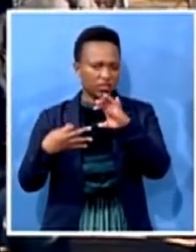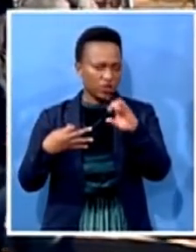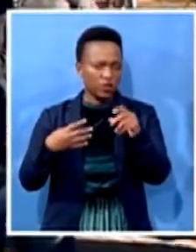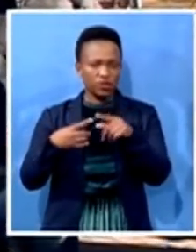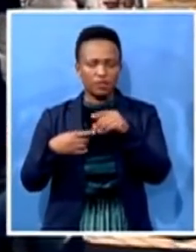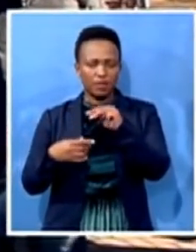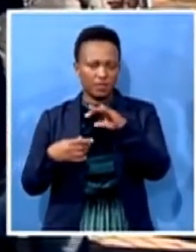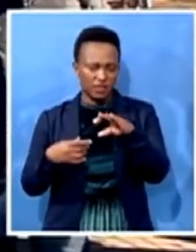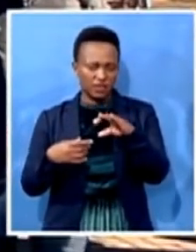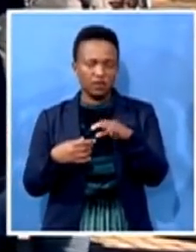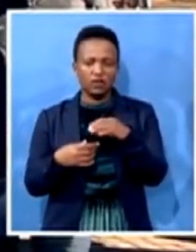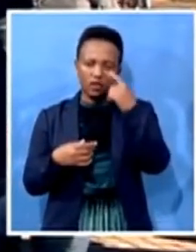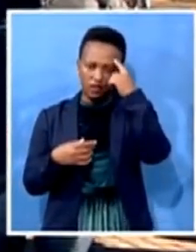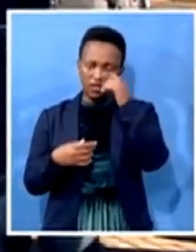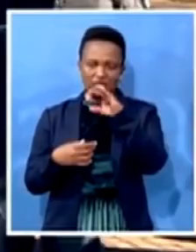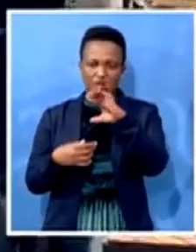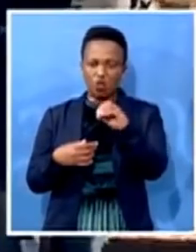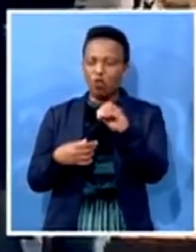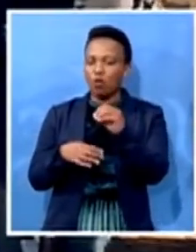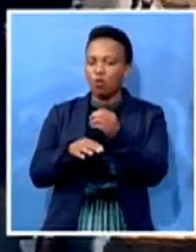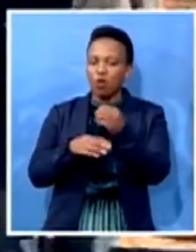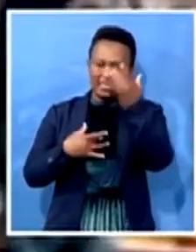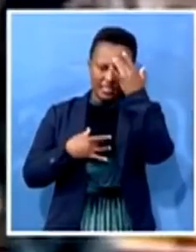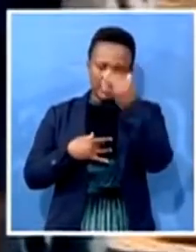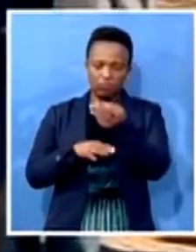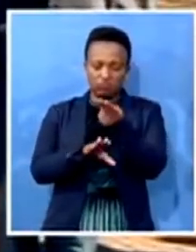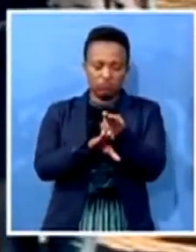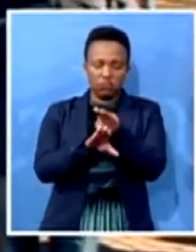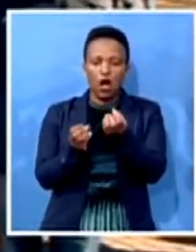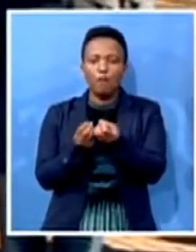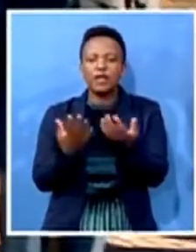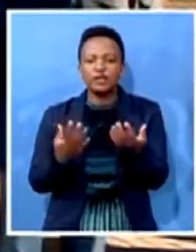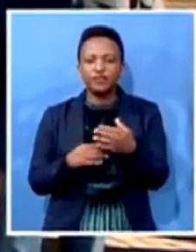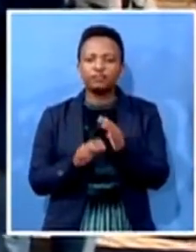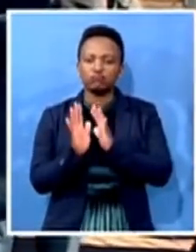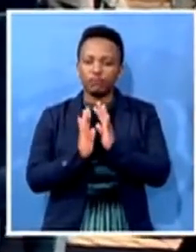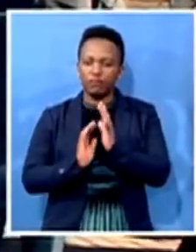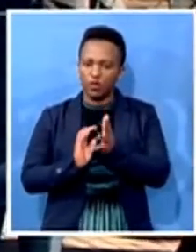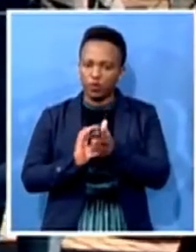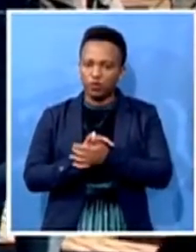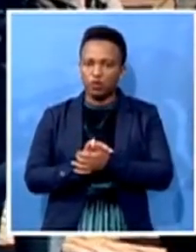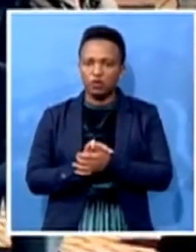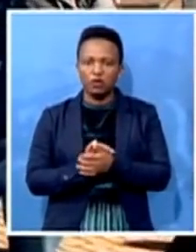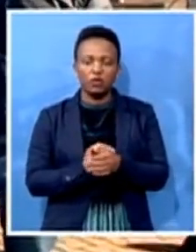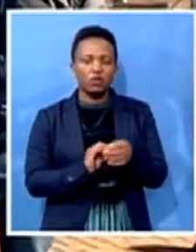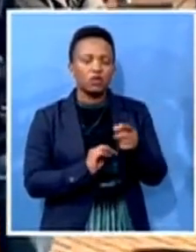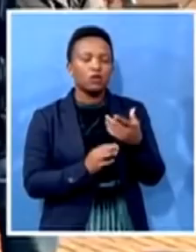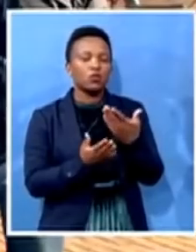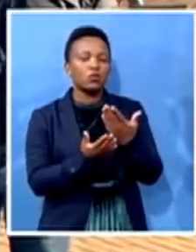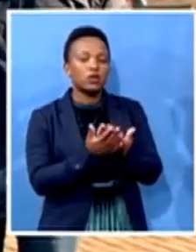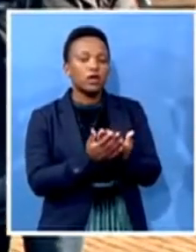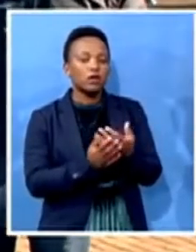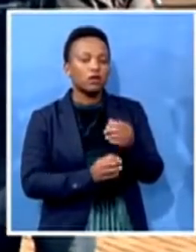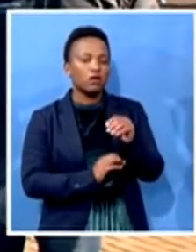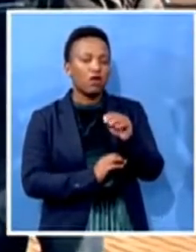patients we have. Yeah. The number of yes, we can cater for 420 isolation and 50